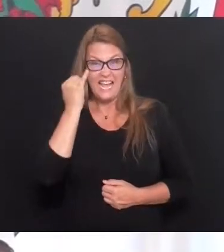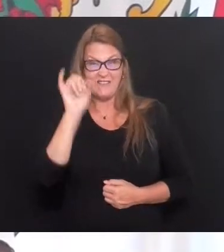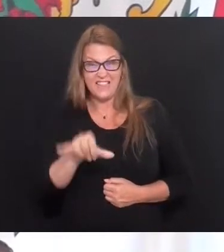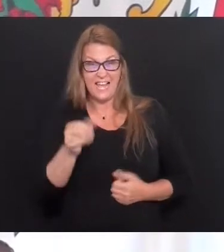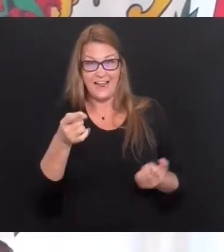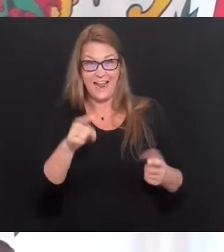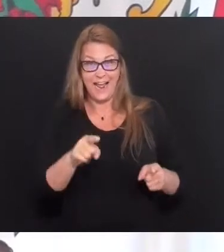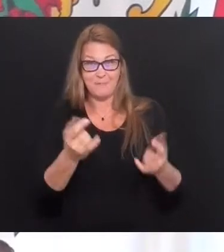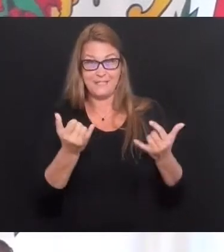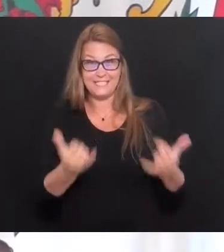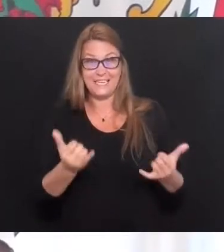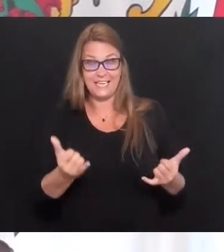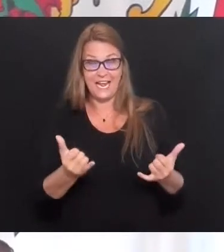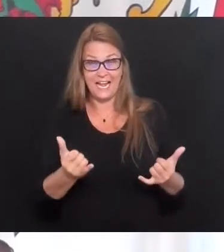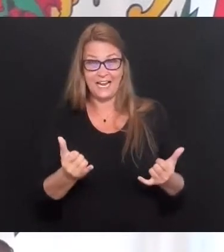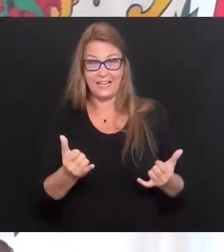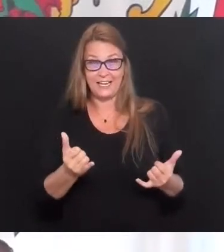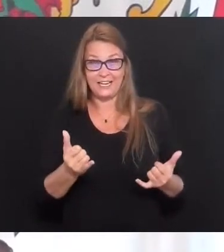today that is